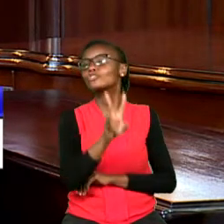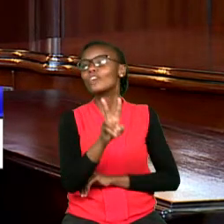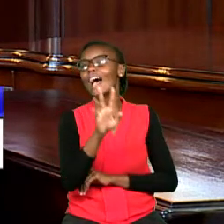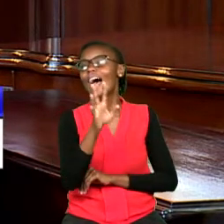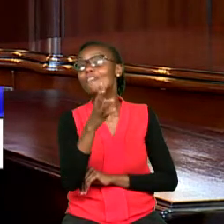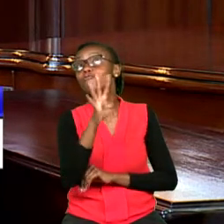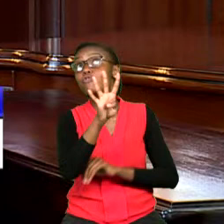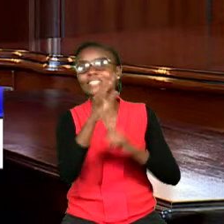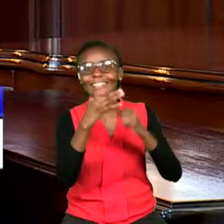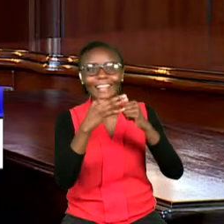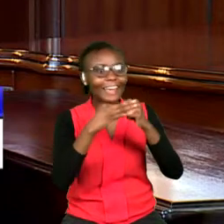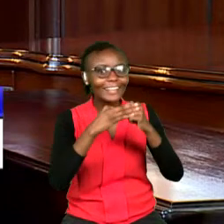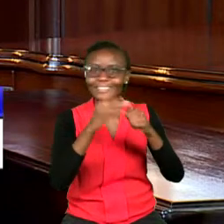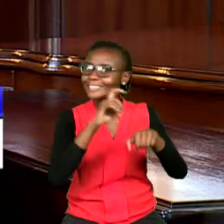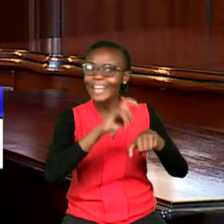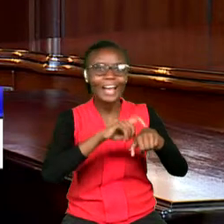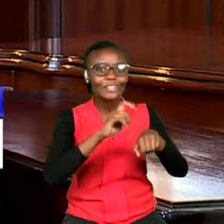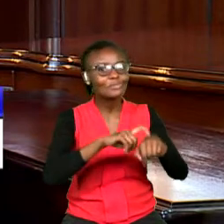48 times.